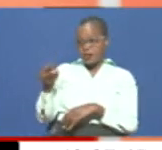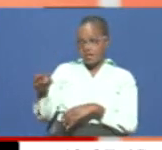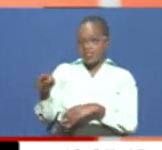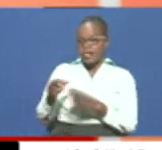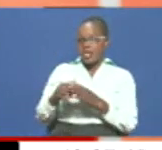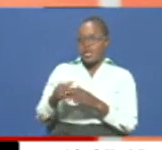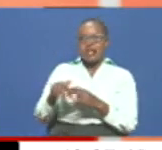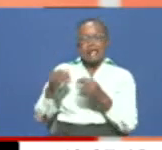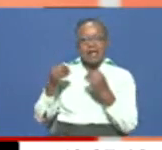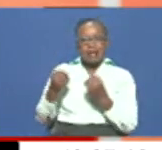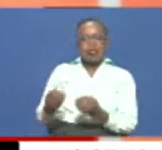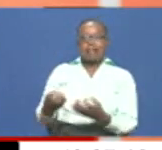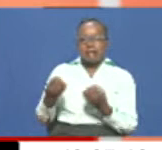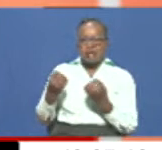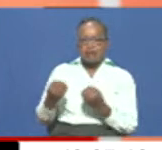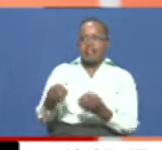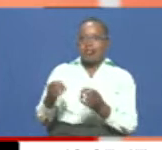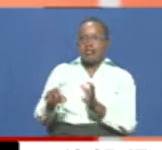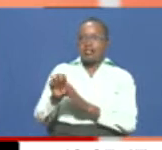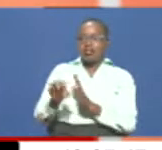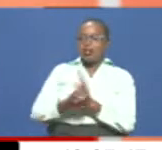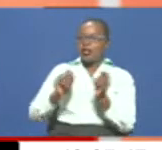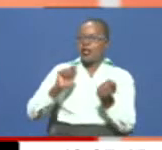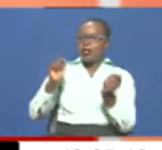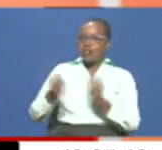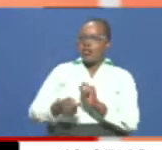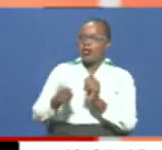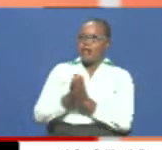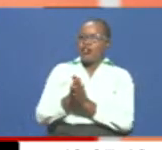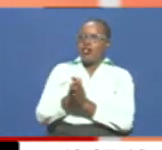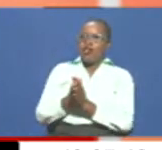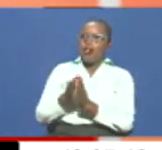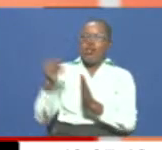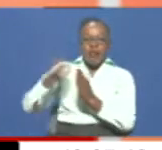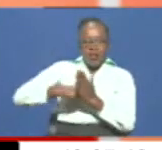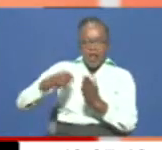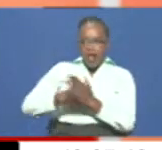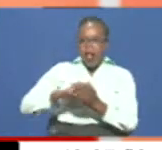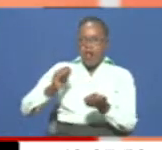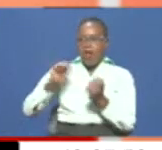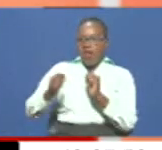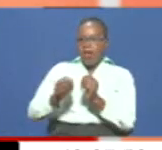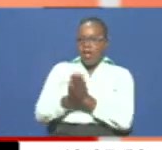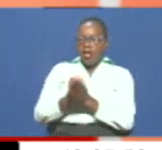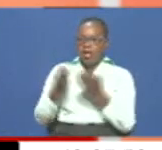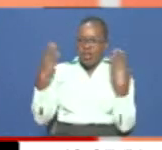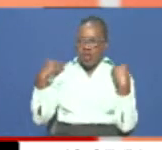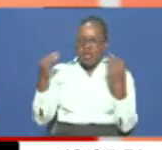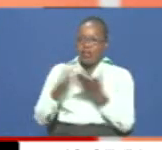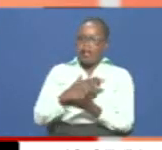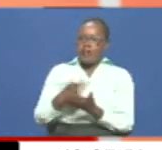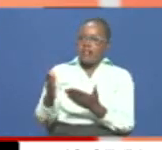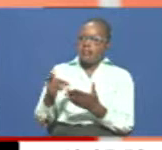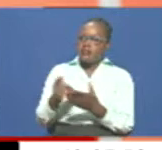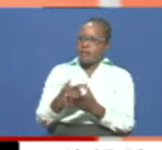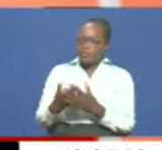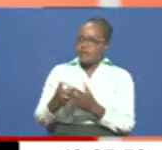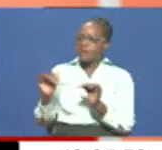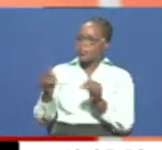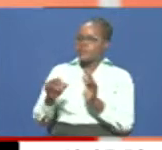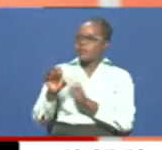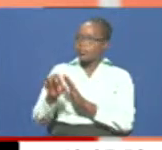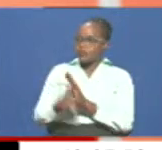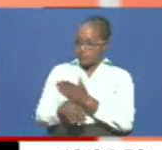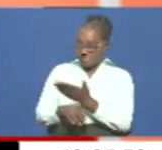of constitutional changes, a lot of clamor for change within the sports sector, mm-hmm. Then a new constitution was put in